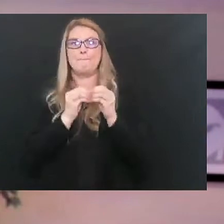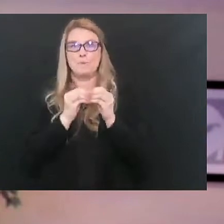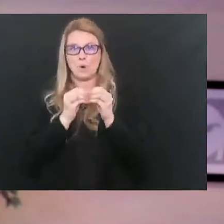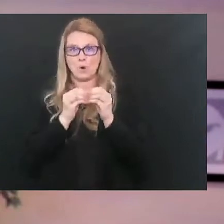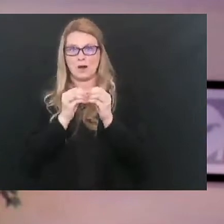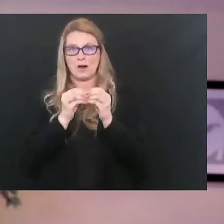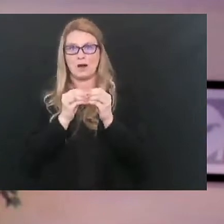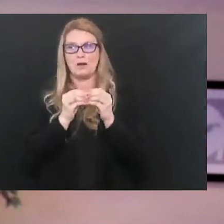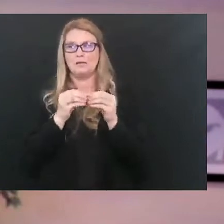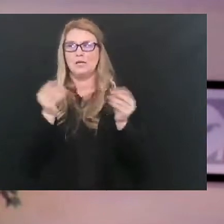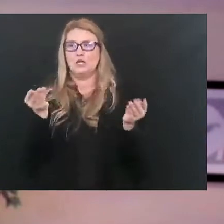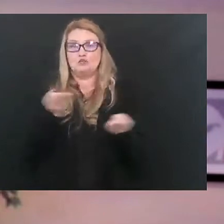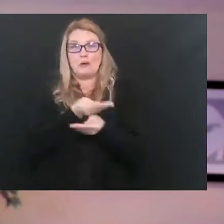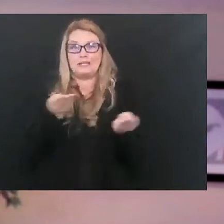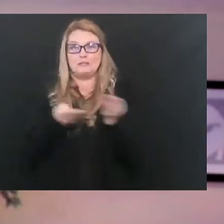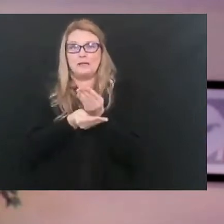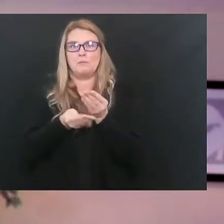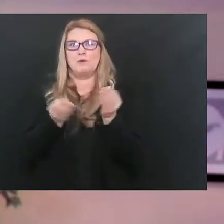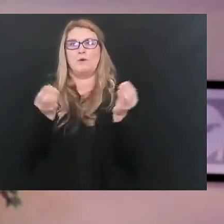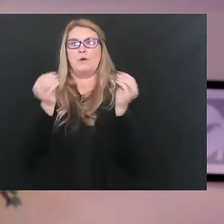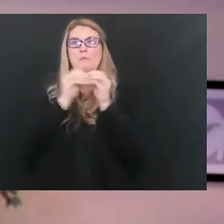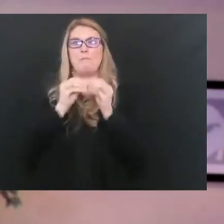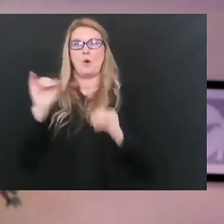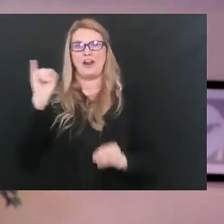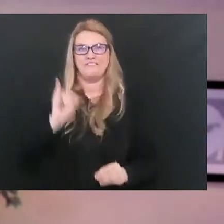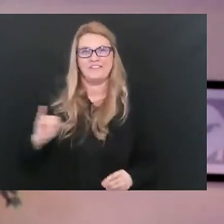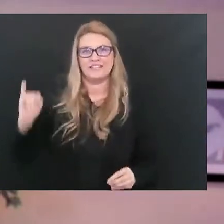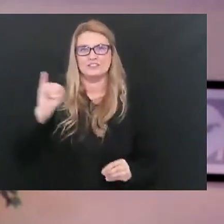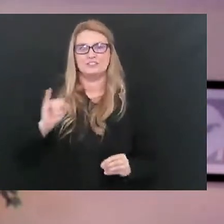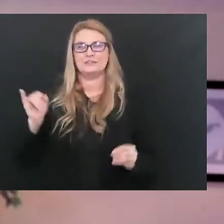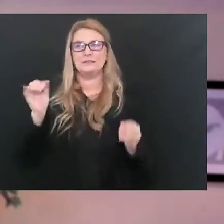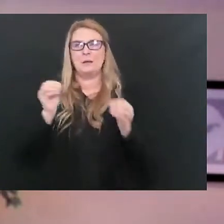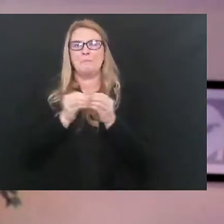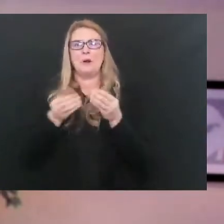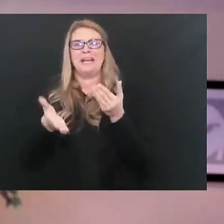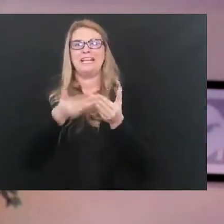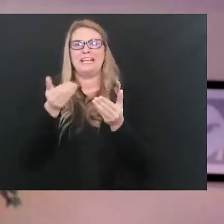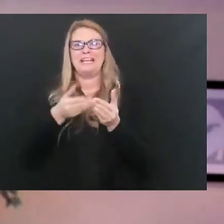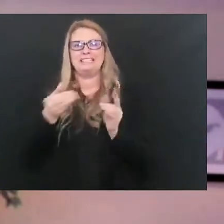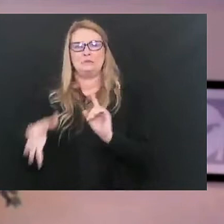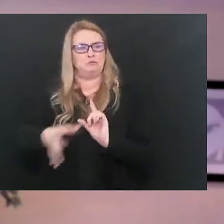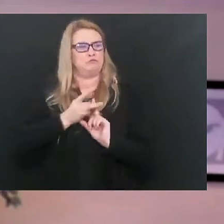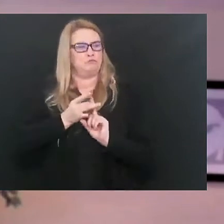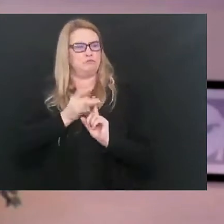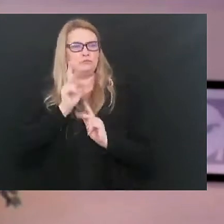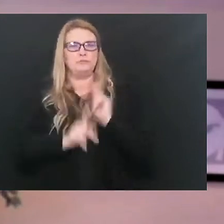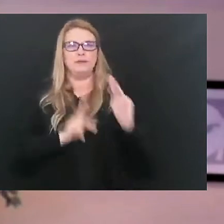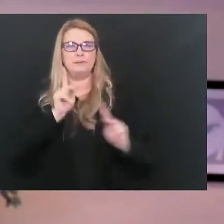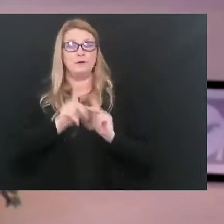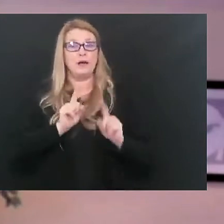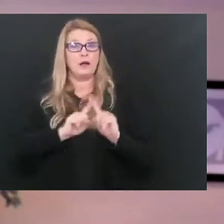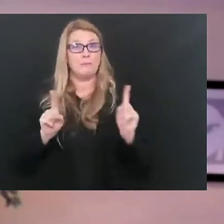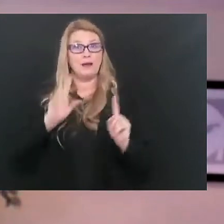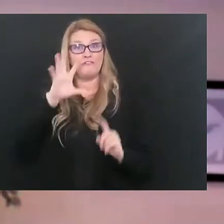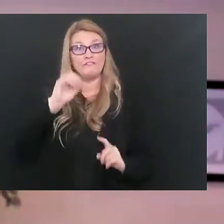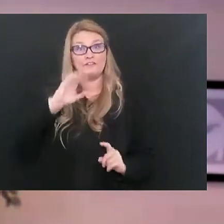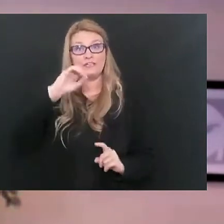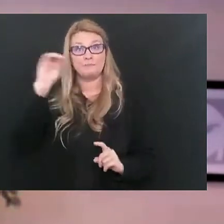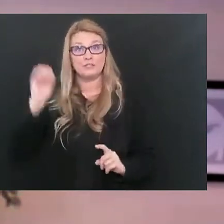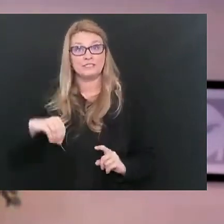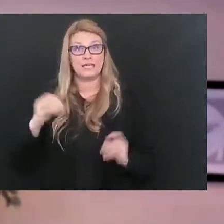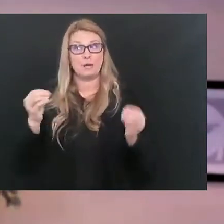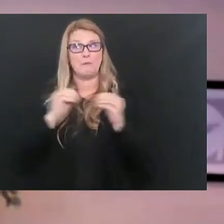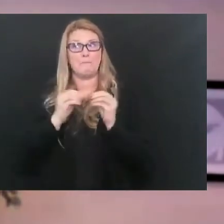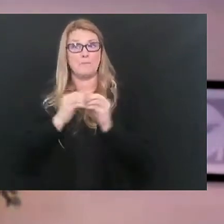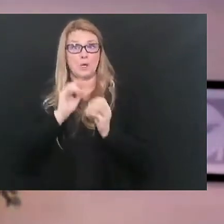transmittable, more infectious, more easy to infect people, but it also is about 50% more lethal. And